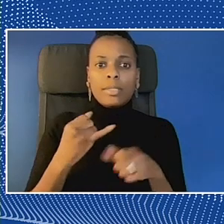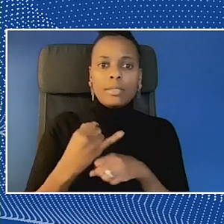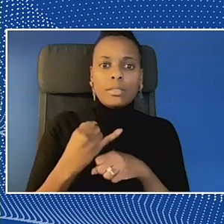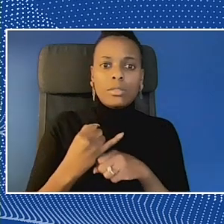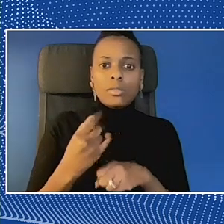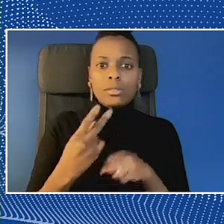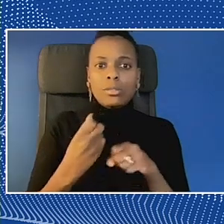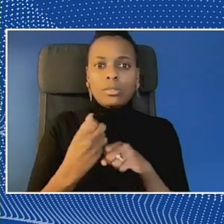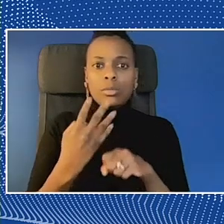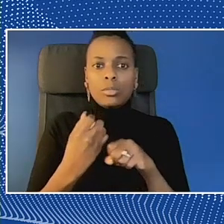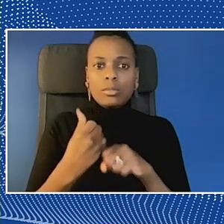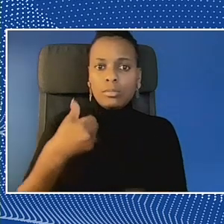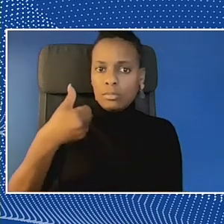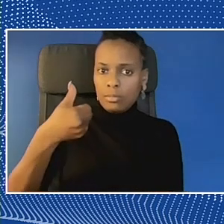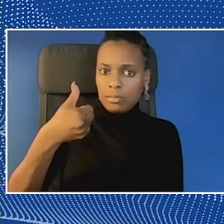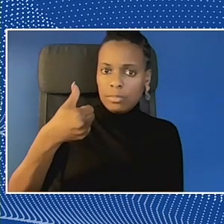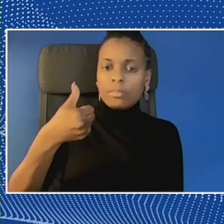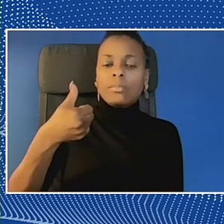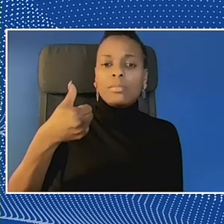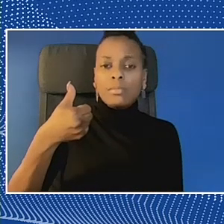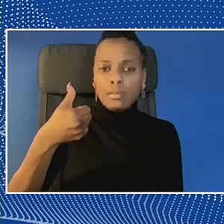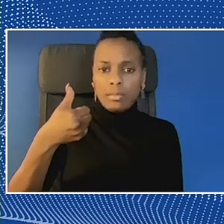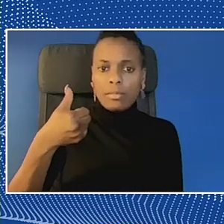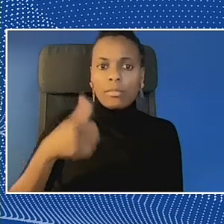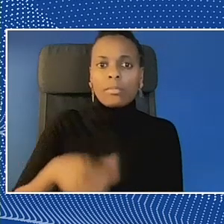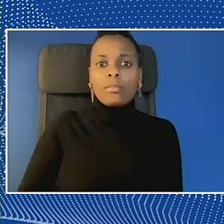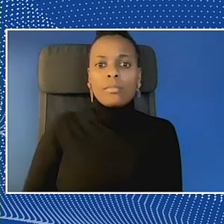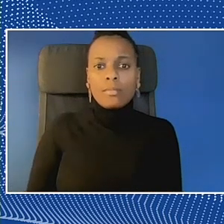4-year. Okay, that's a thumbs up.